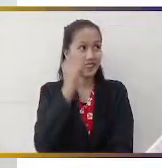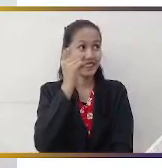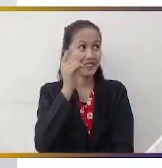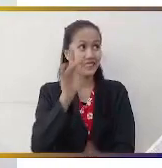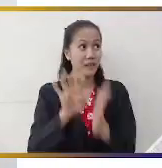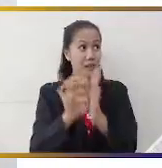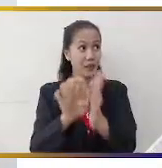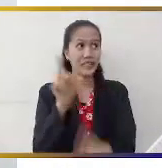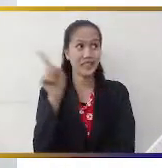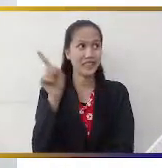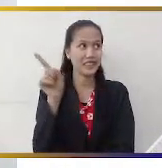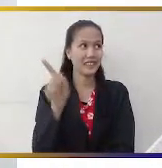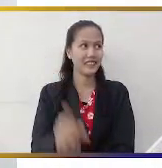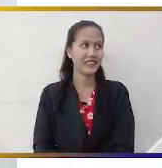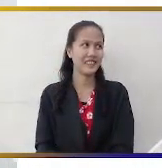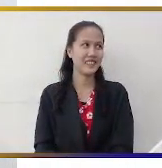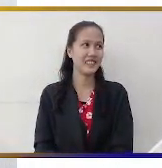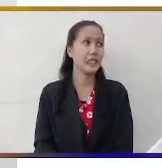going or you want to stop?